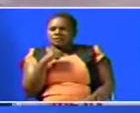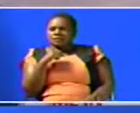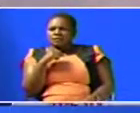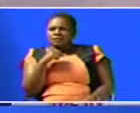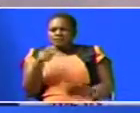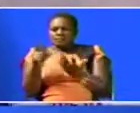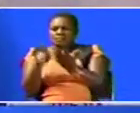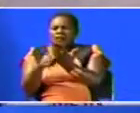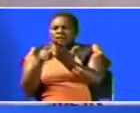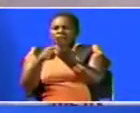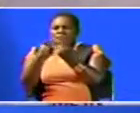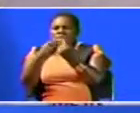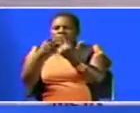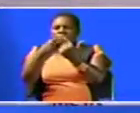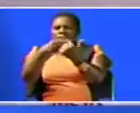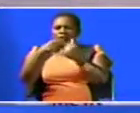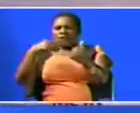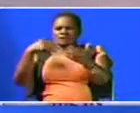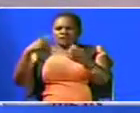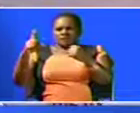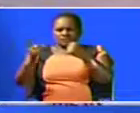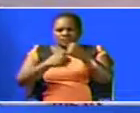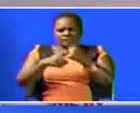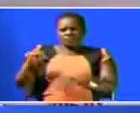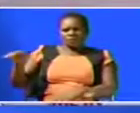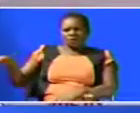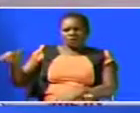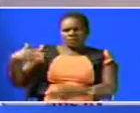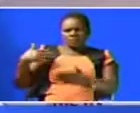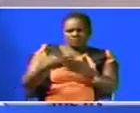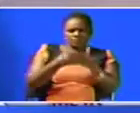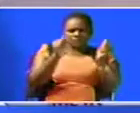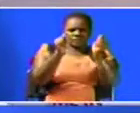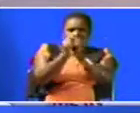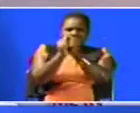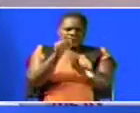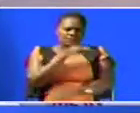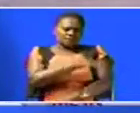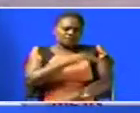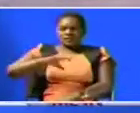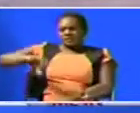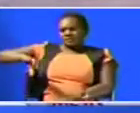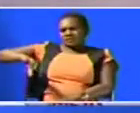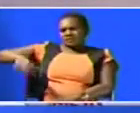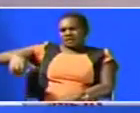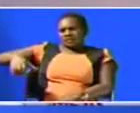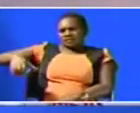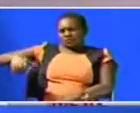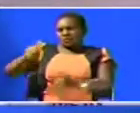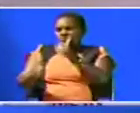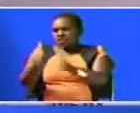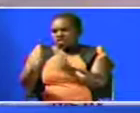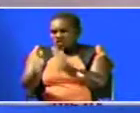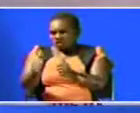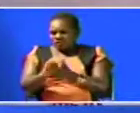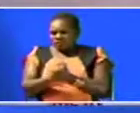the enumeration process will run from 6 a.m. in the morning to 10 p.m. in the evening. And these urban centers, I'll go through them again,